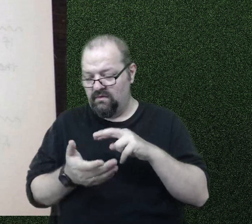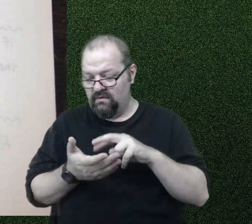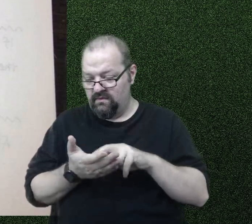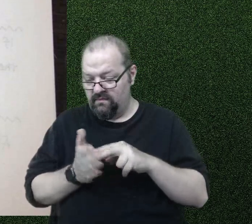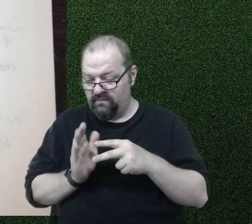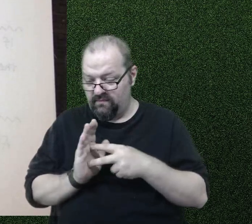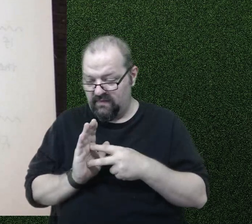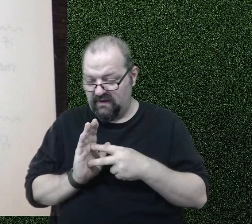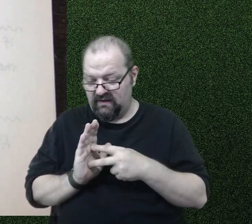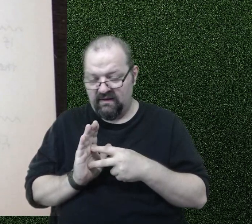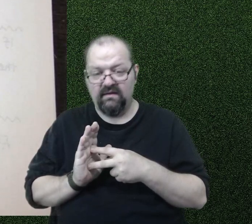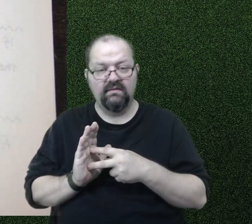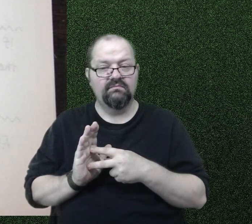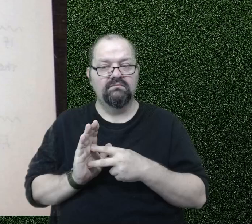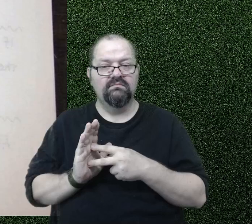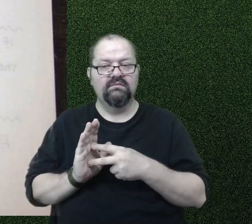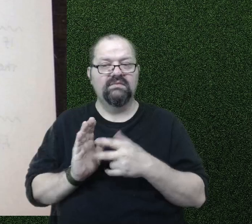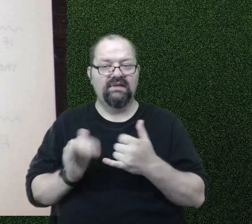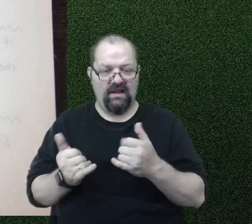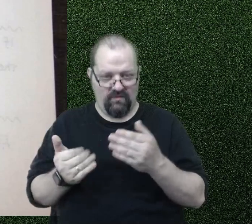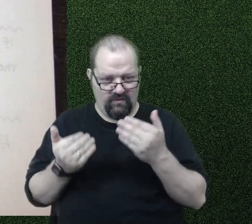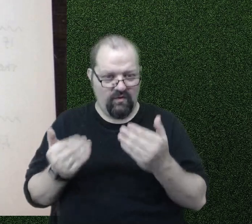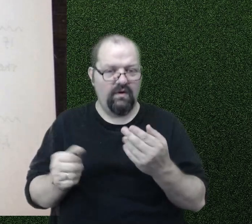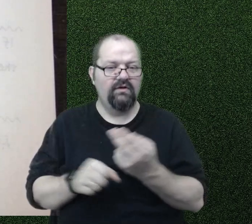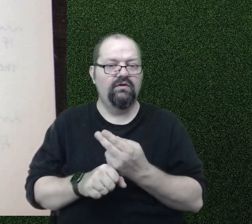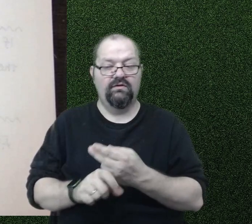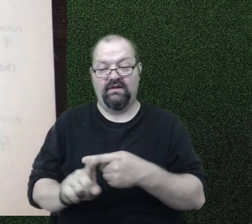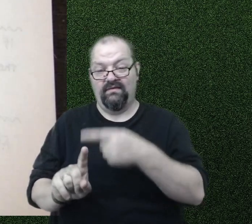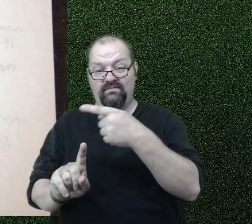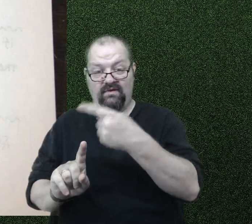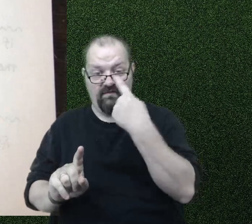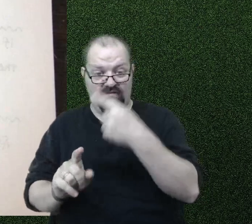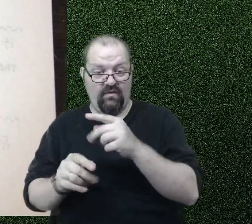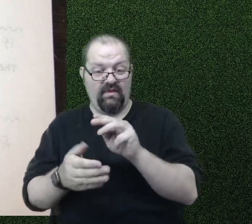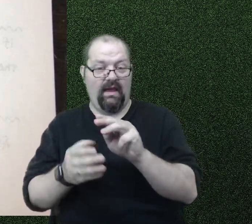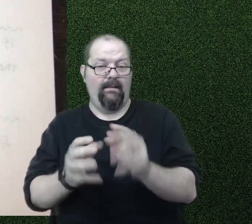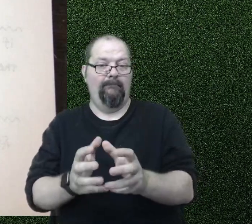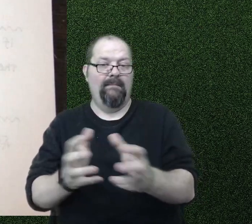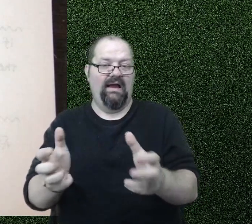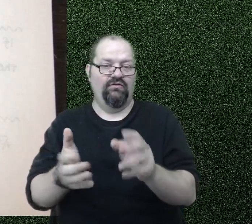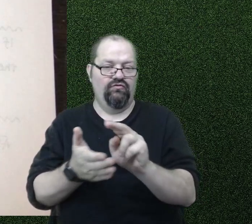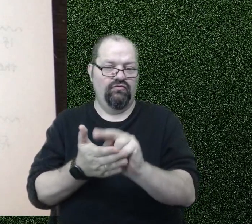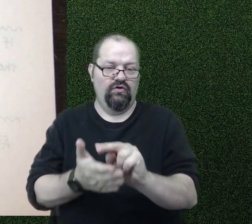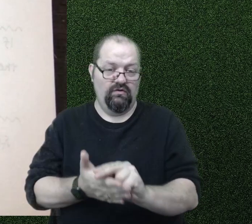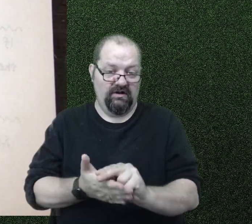the magnitude of the tension, I'm going to use that magnitude notation.